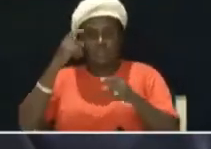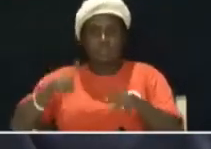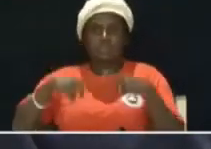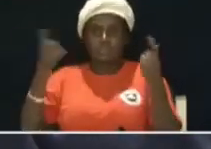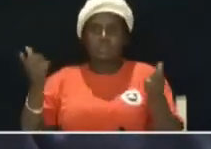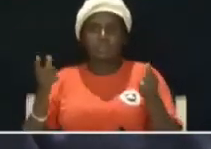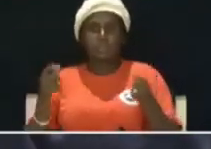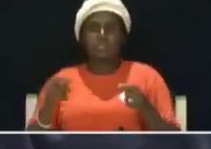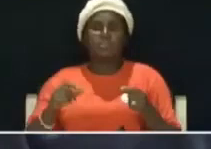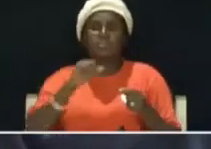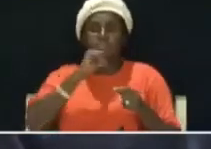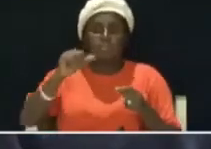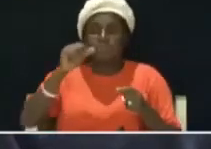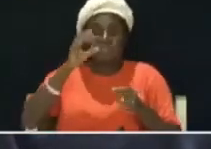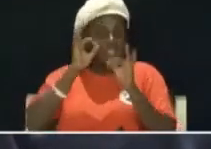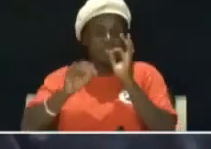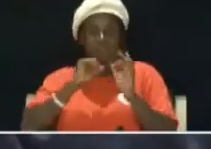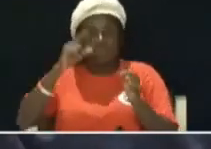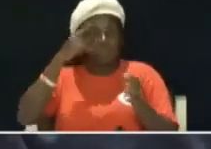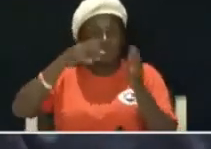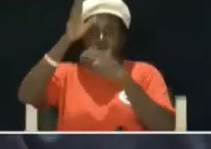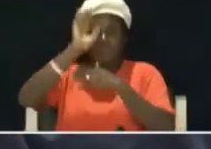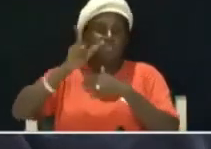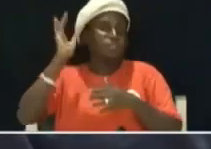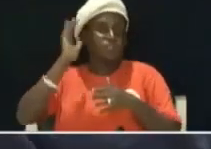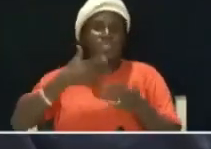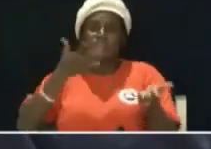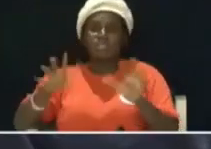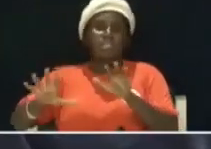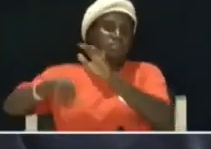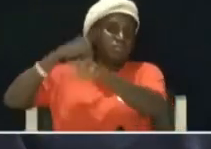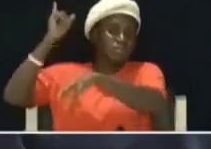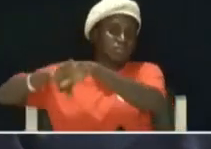nobody said this God, I would die long time ago.